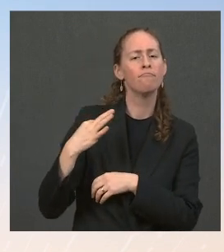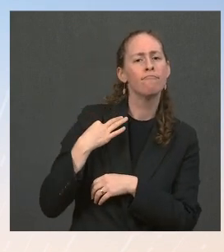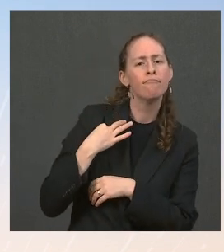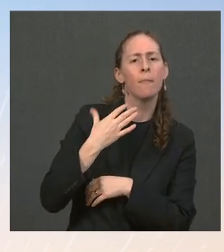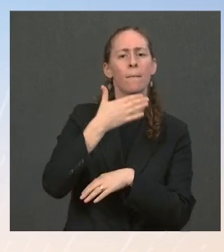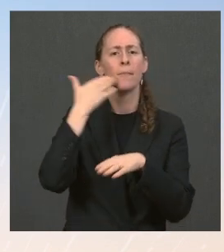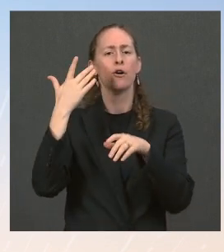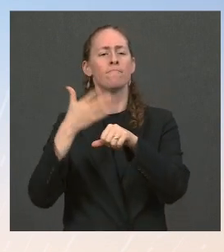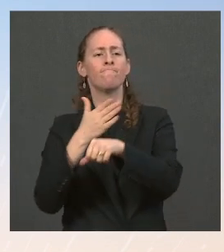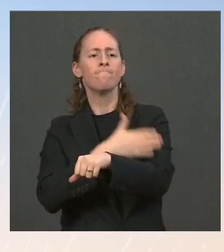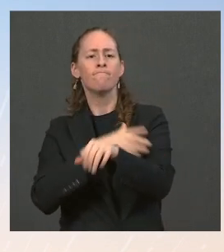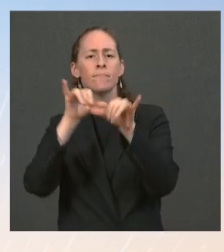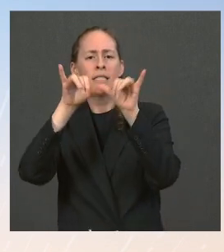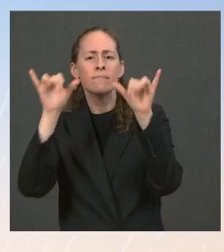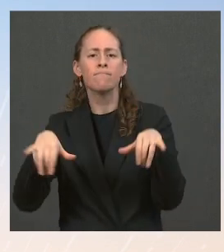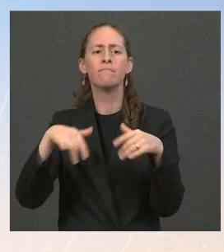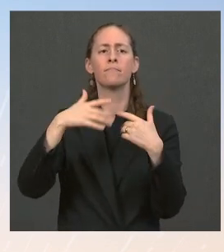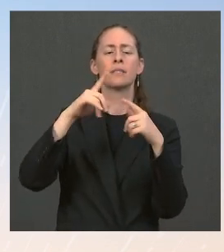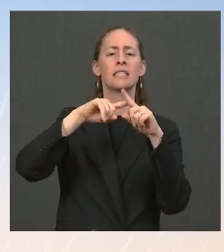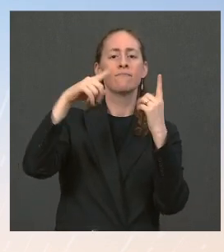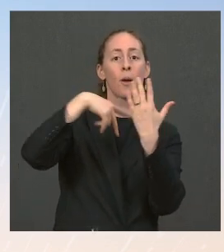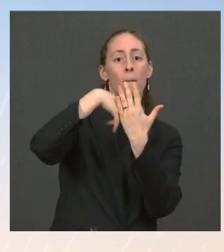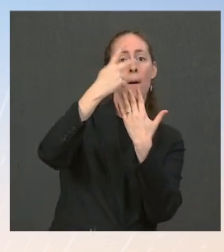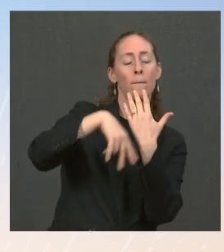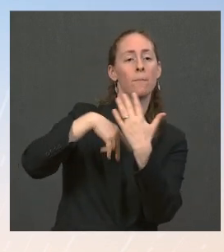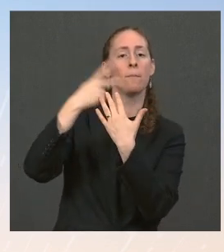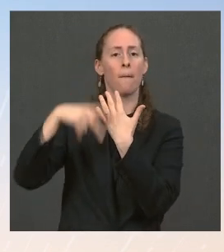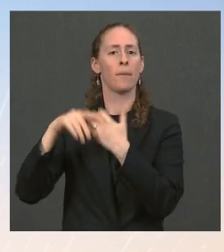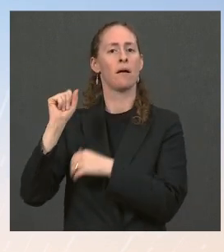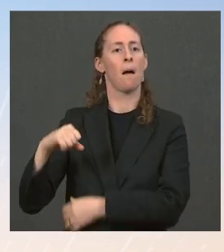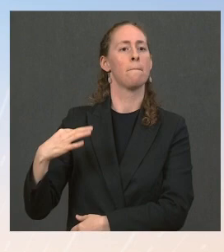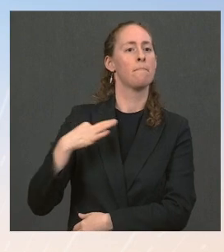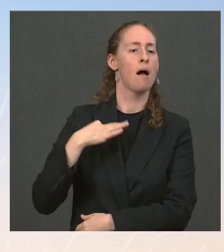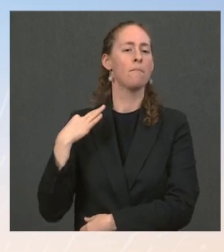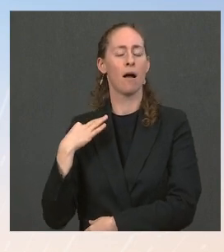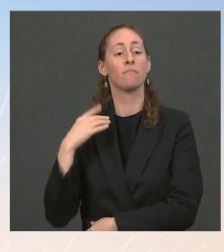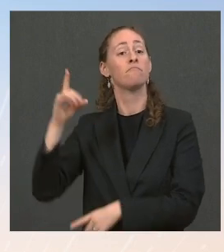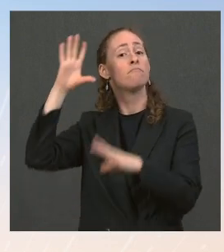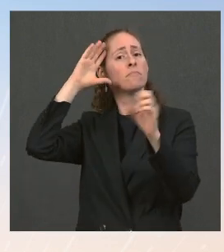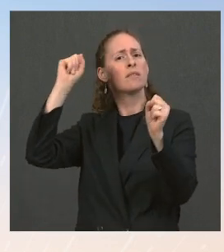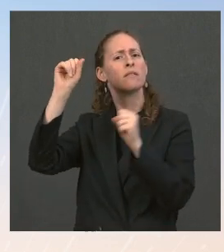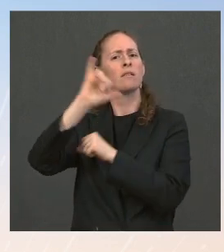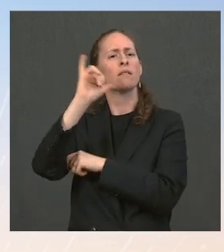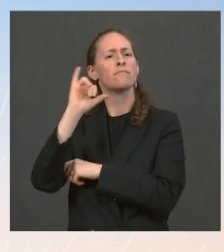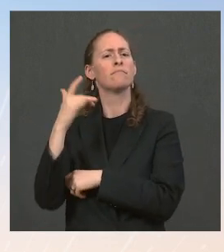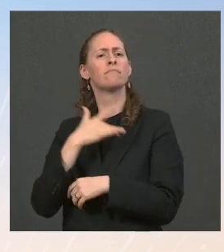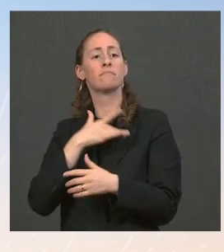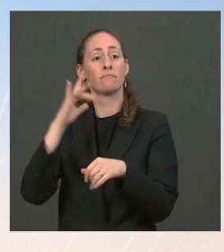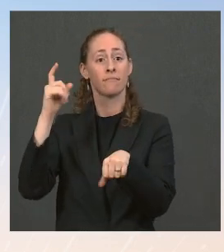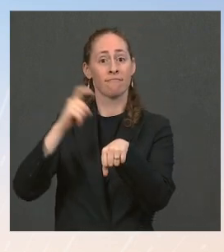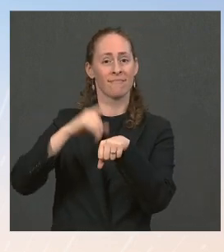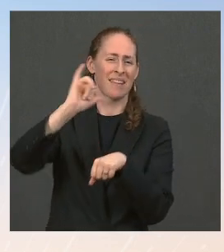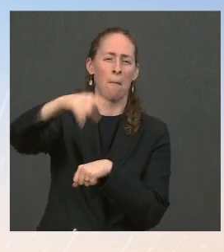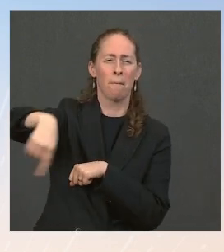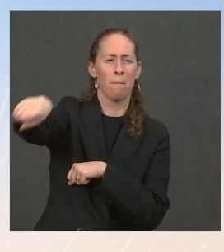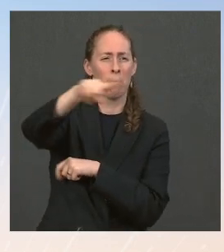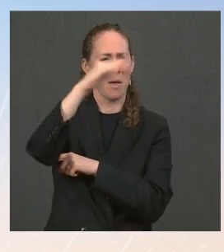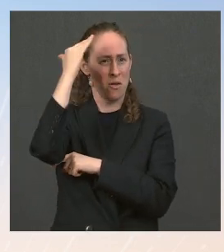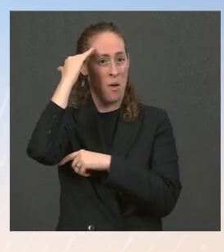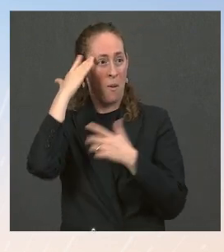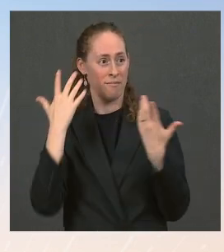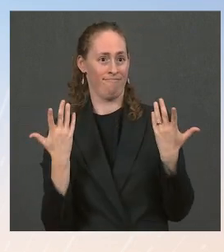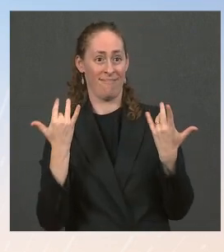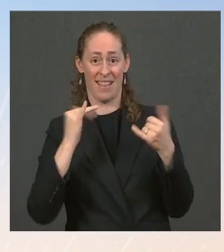programs individuals can apply to. The president also believes and knows, as we all do, we're in the middle of a global pandemic,